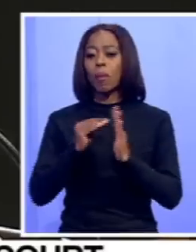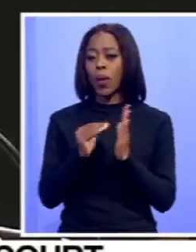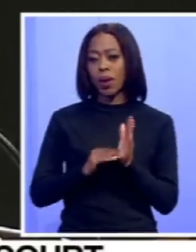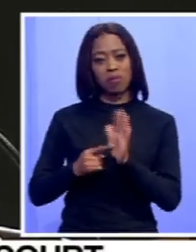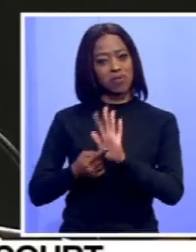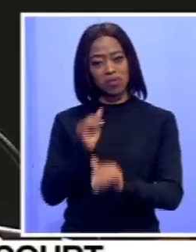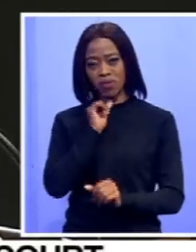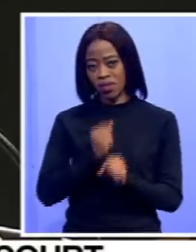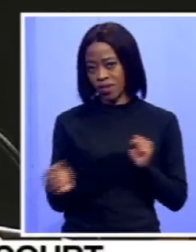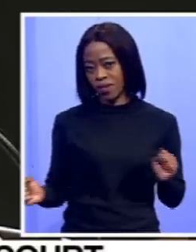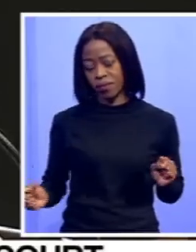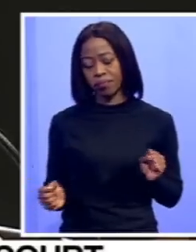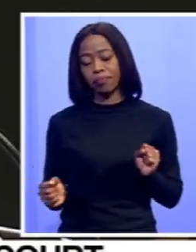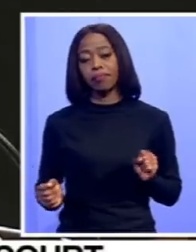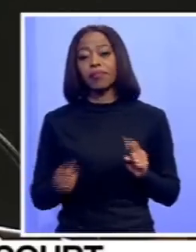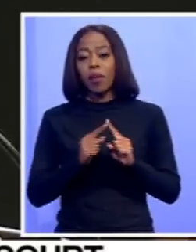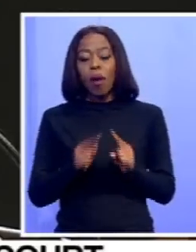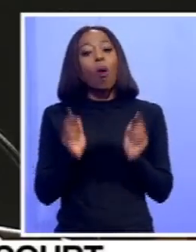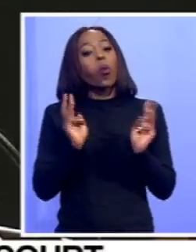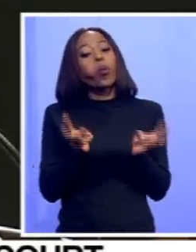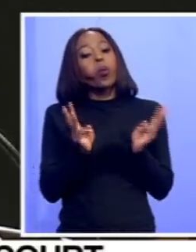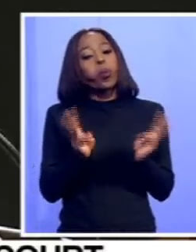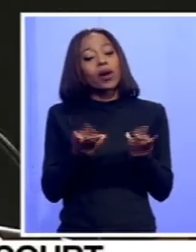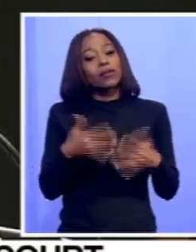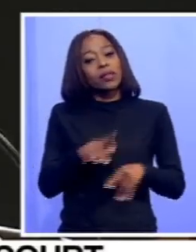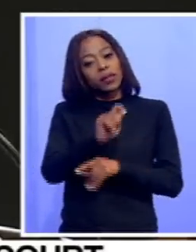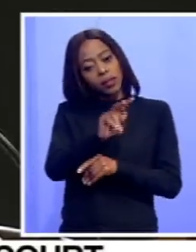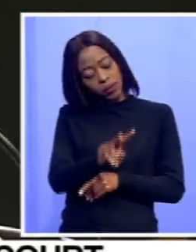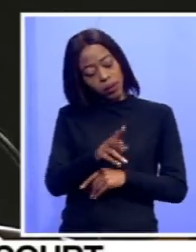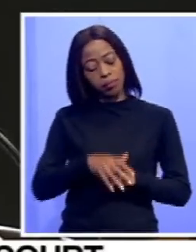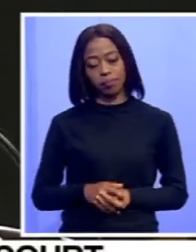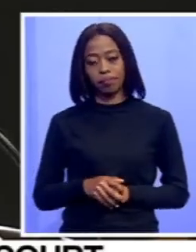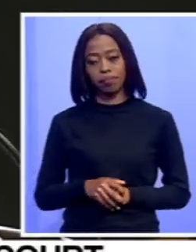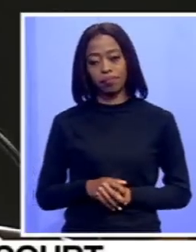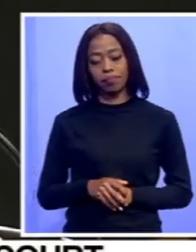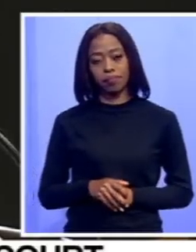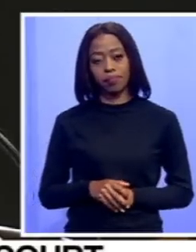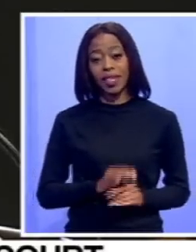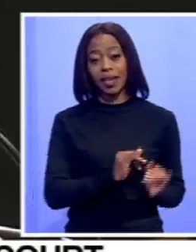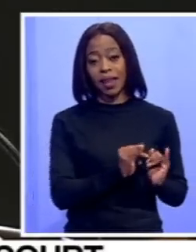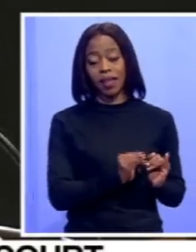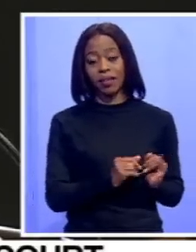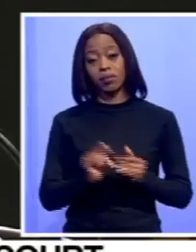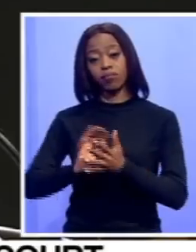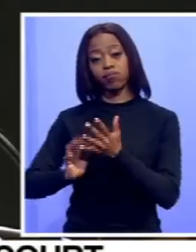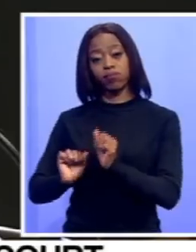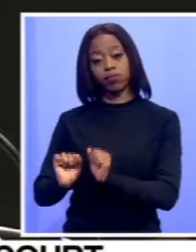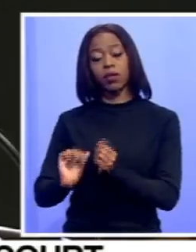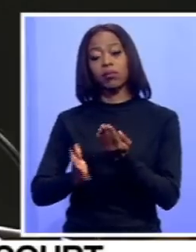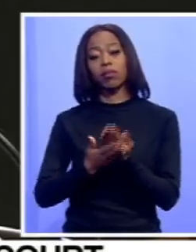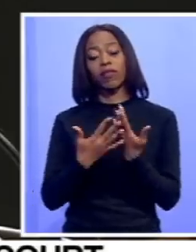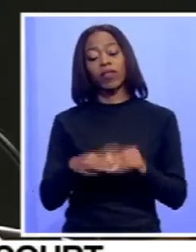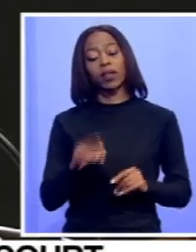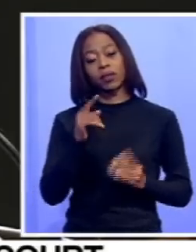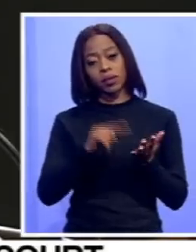day, Exhibit A, but had watched the proceedings on television. Sub 11, his statement was admitted as Exhibit